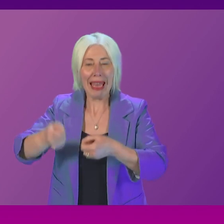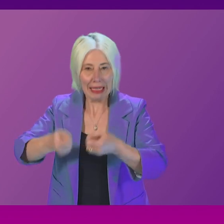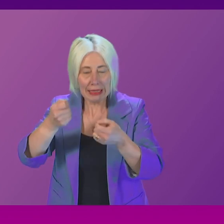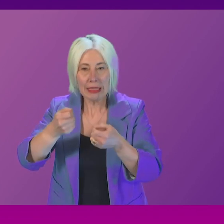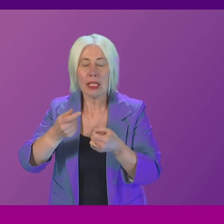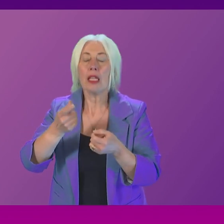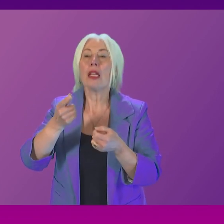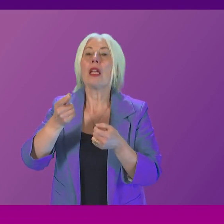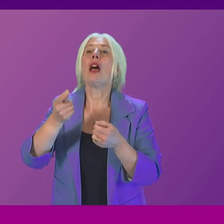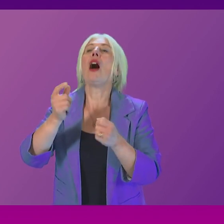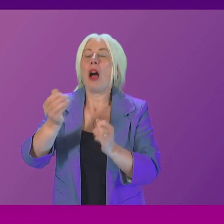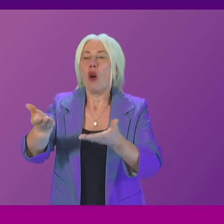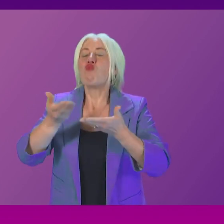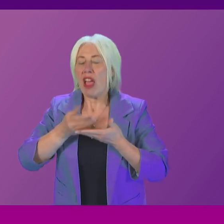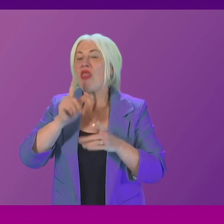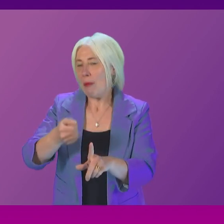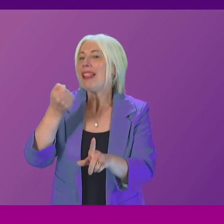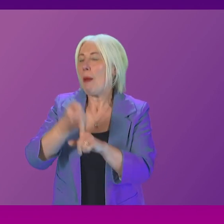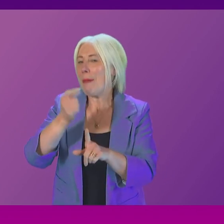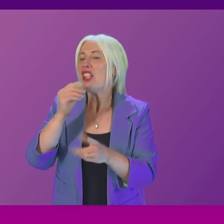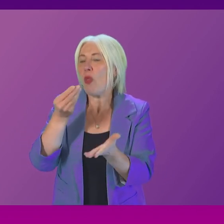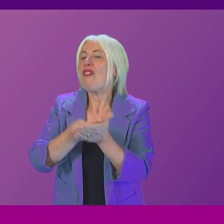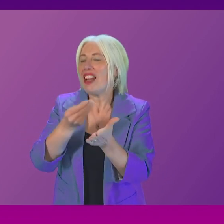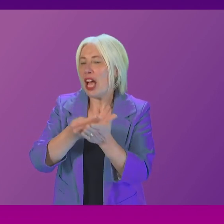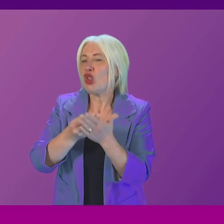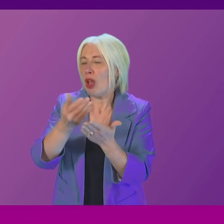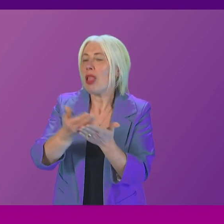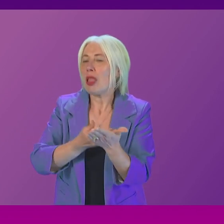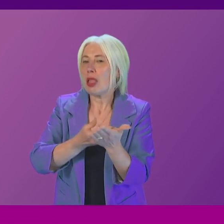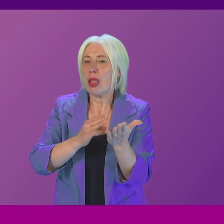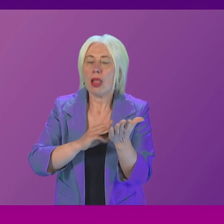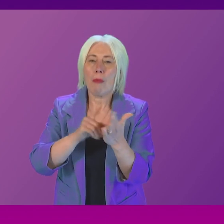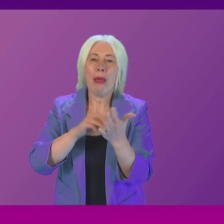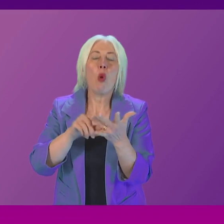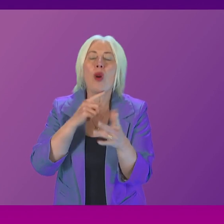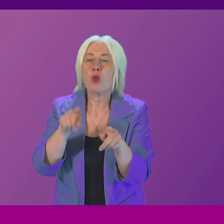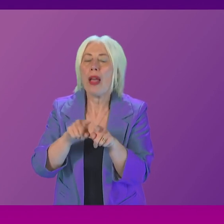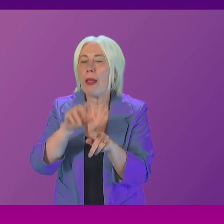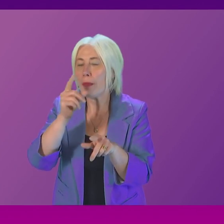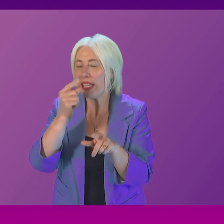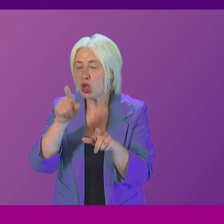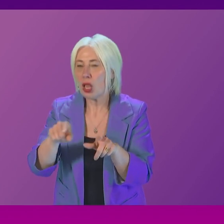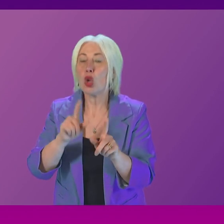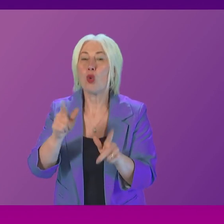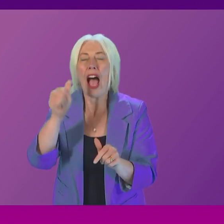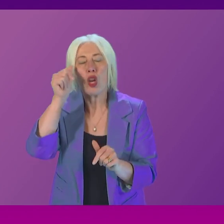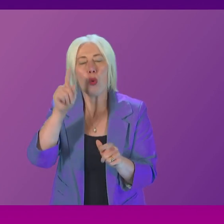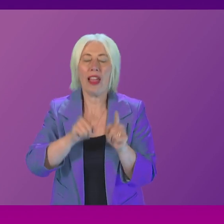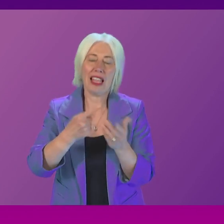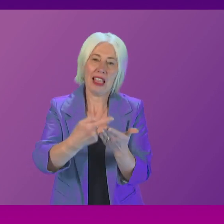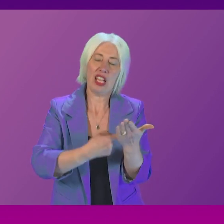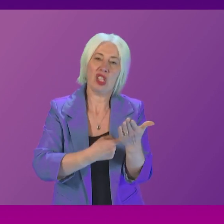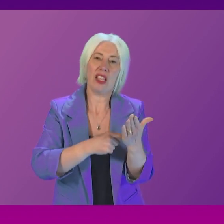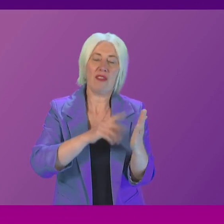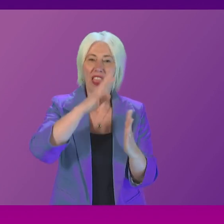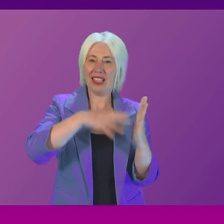will therefore have an impact on the financial memorandum. I appreciate that is that can place the legislative timetable